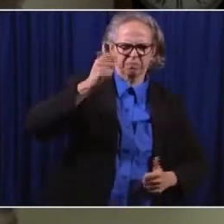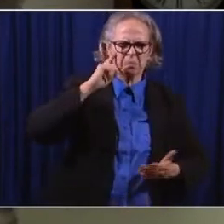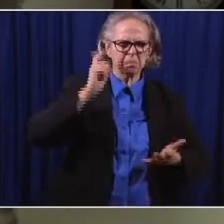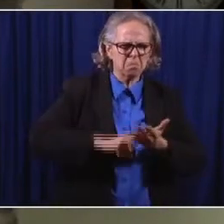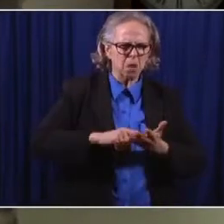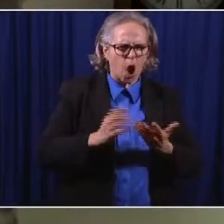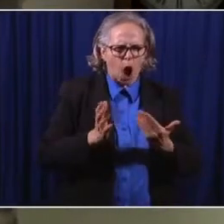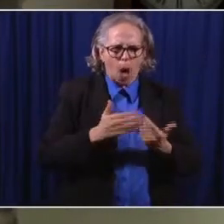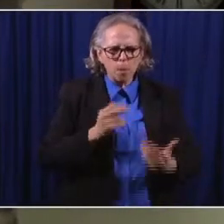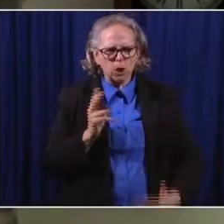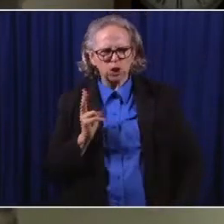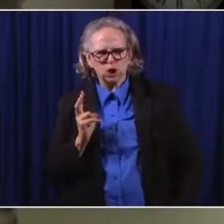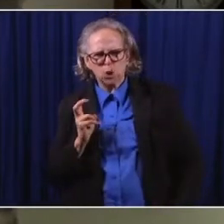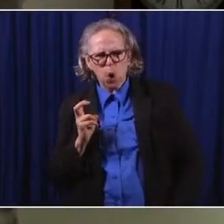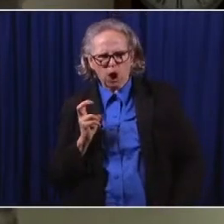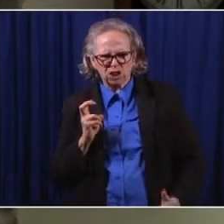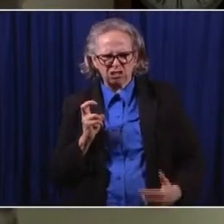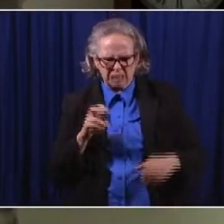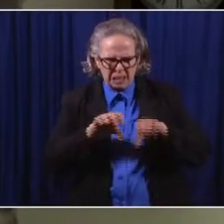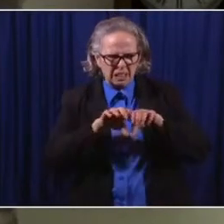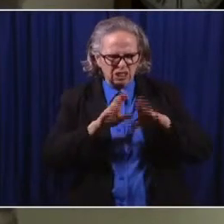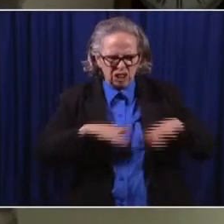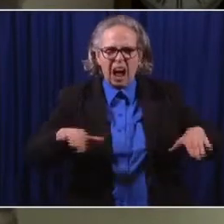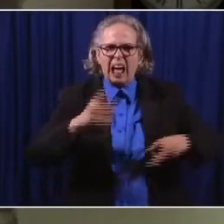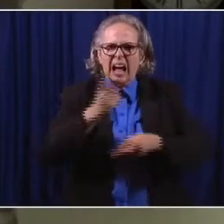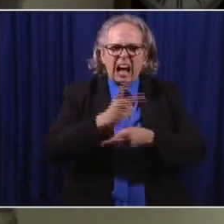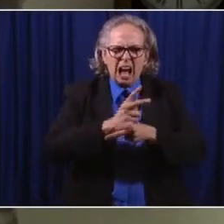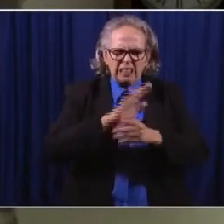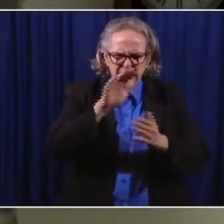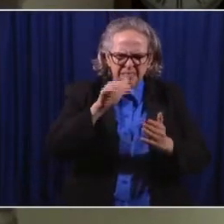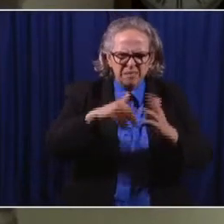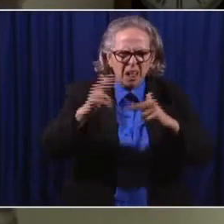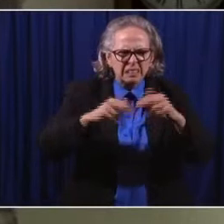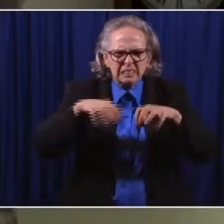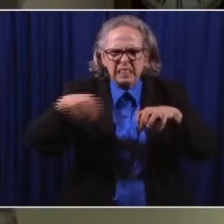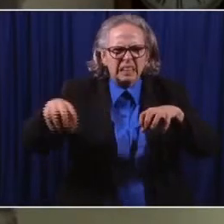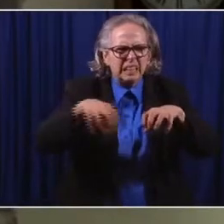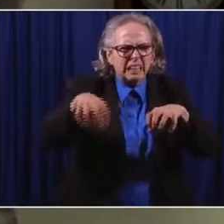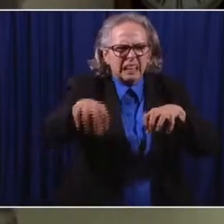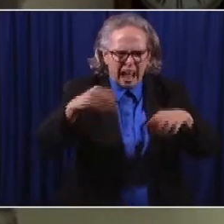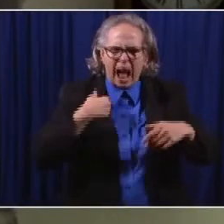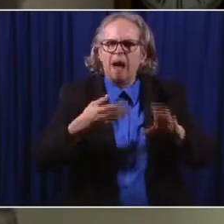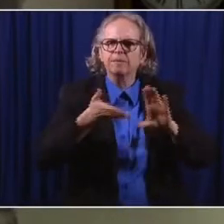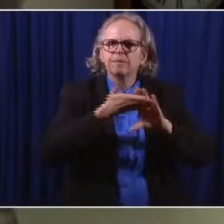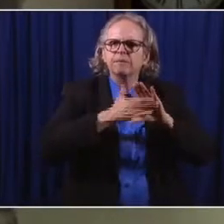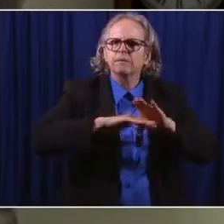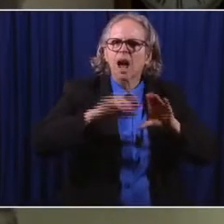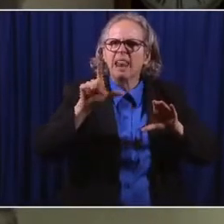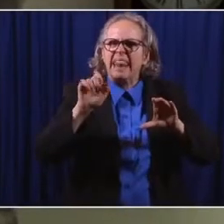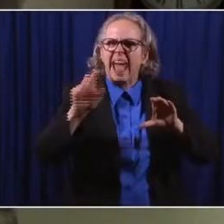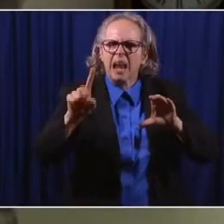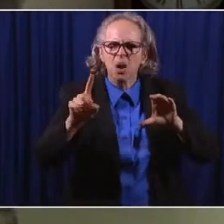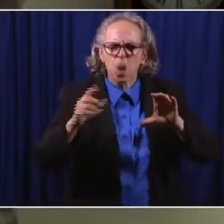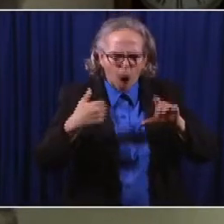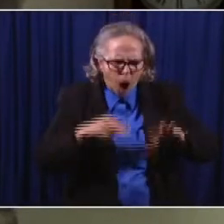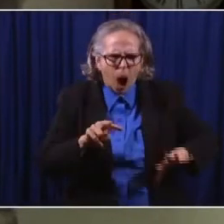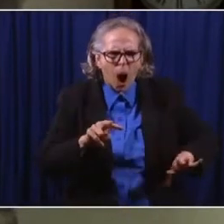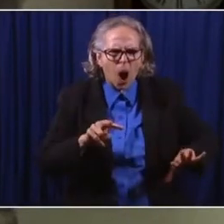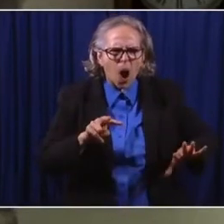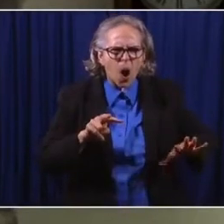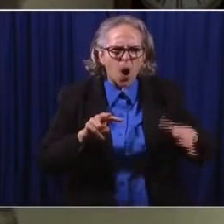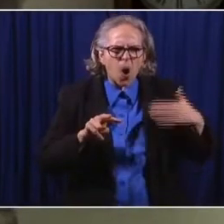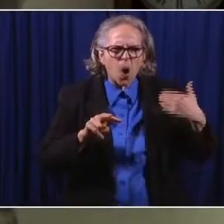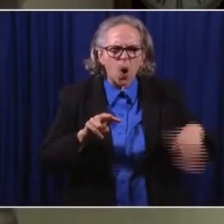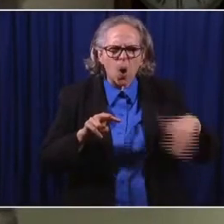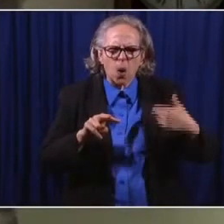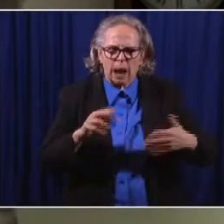lead service lines or fixtures. Today, I'm happy to announce that the Ohio EPA, through the H2 Ohio